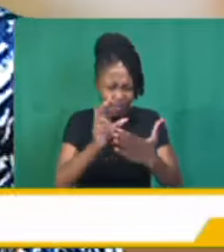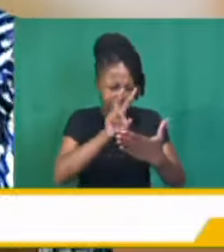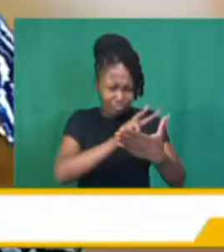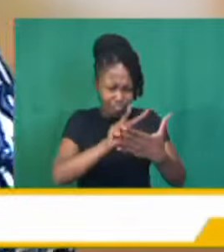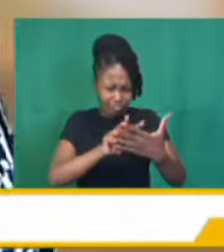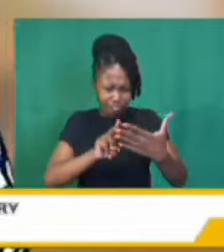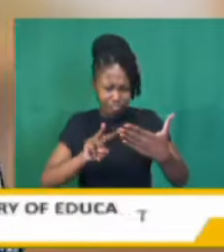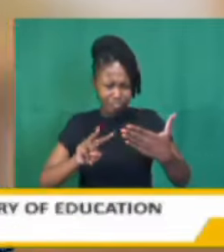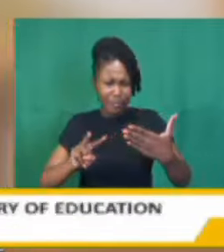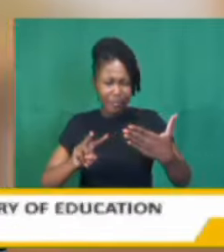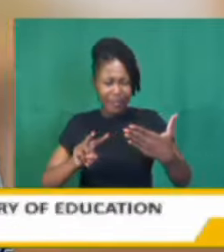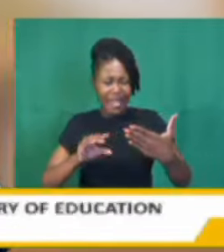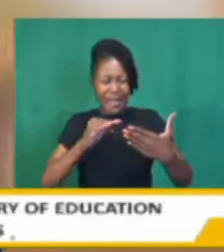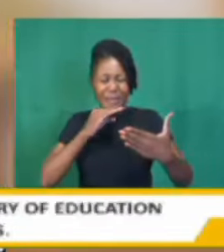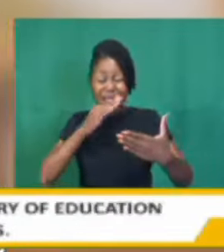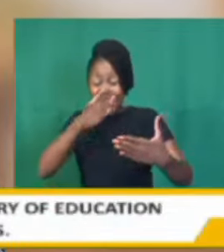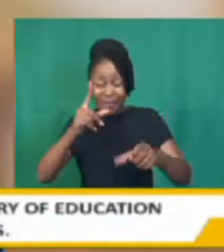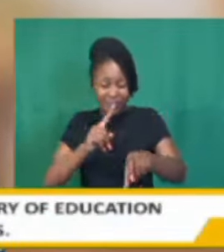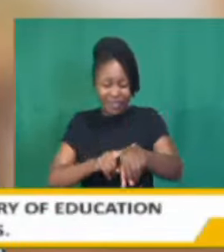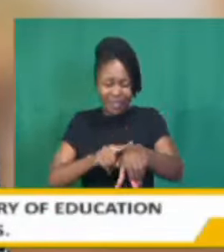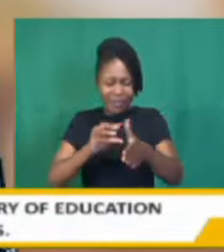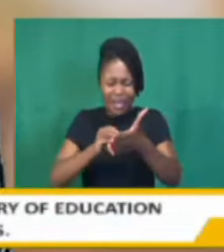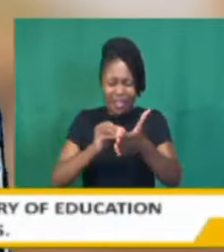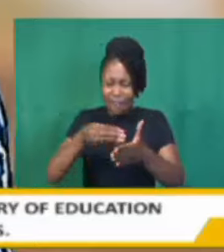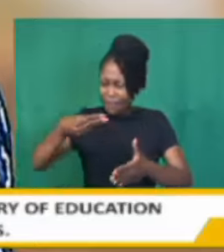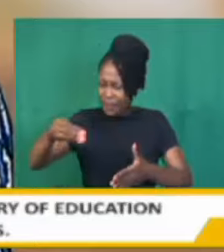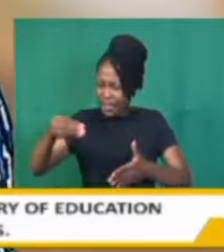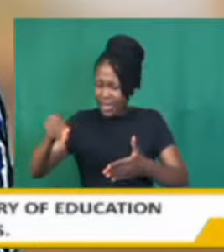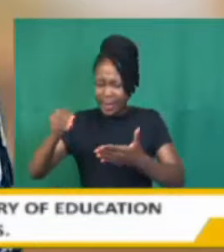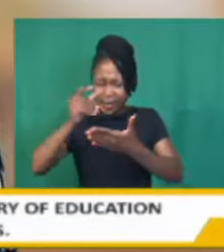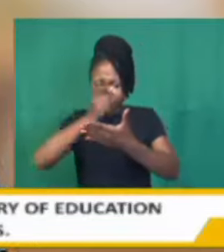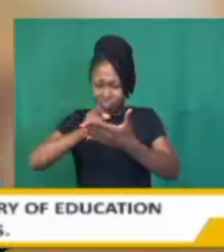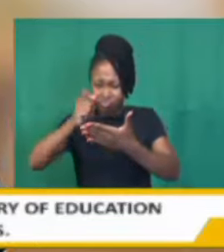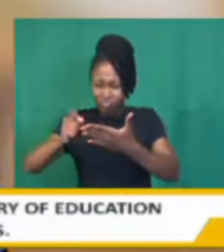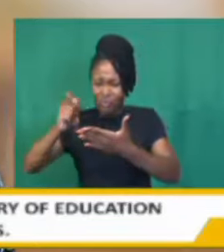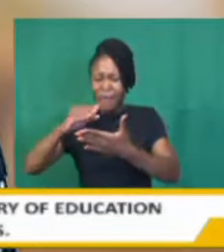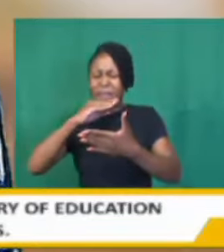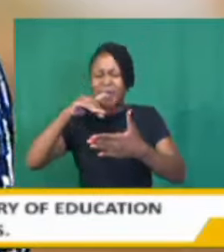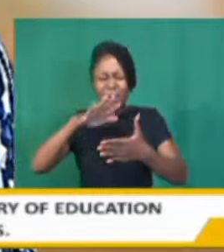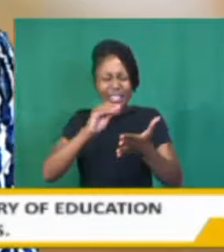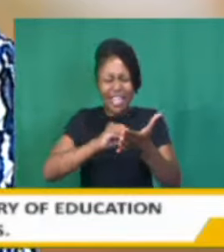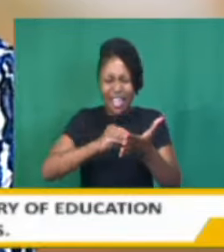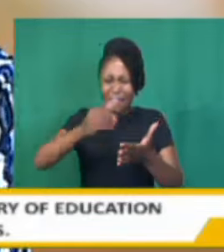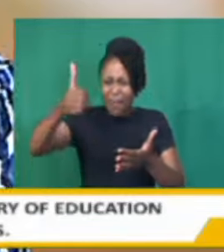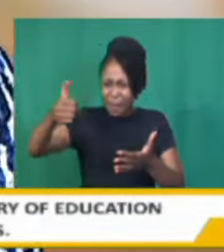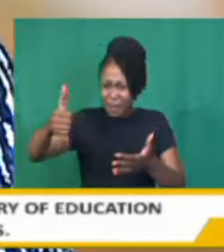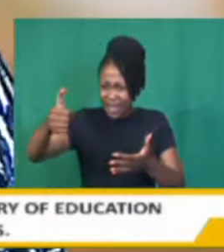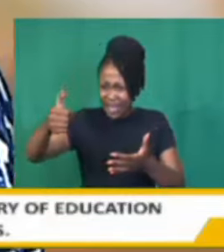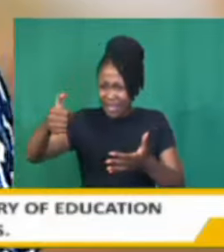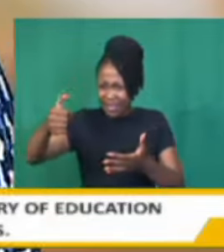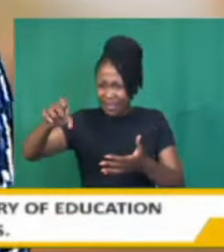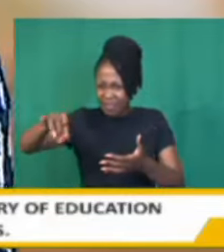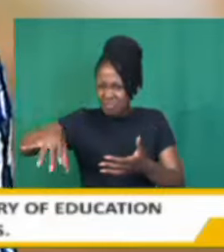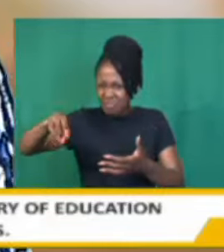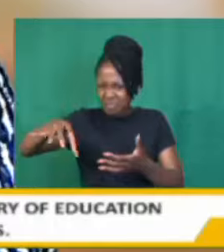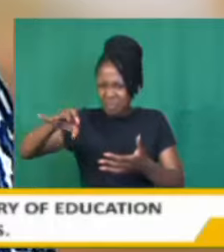paper to read or a comprehension, they should always have a paper and a pen so that they do some